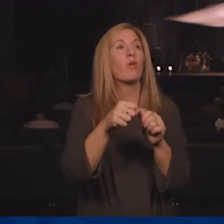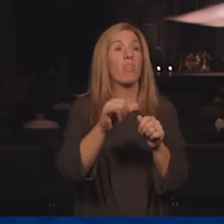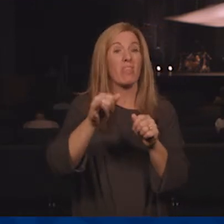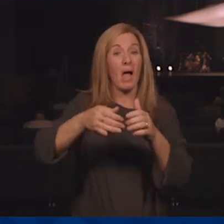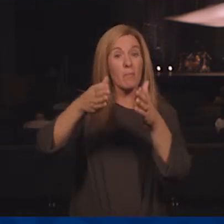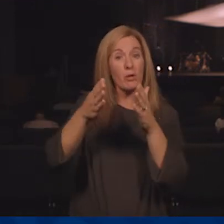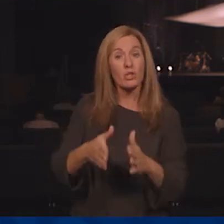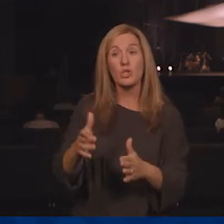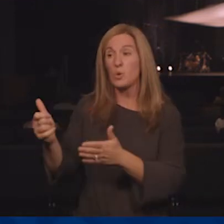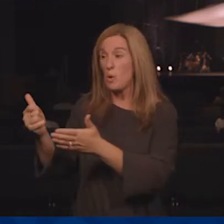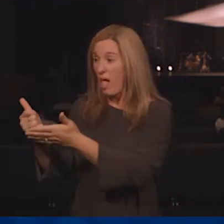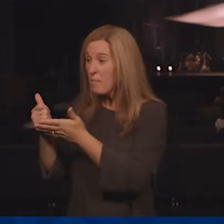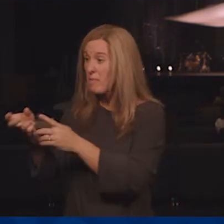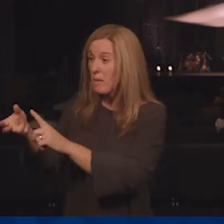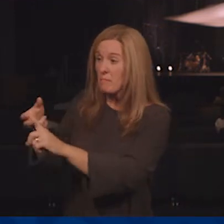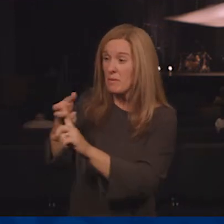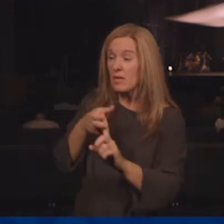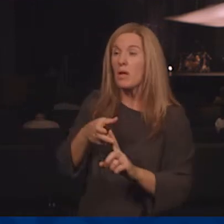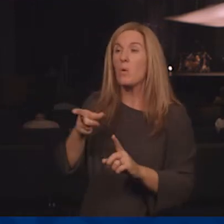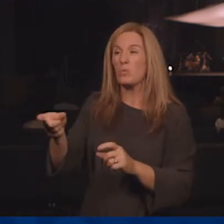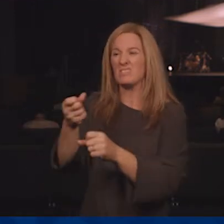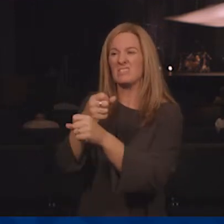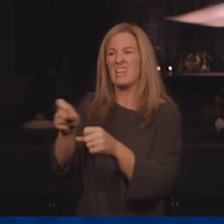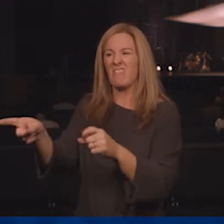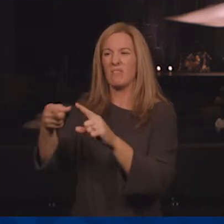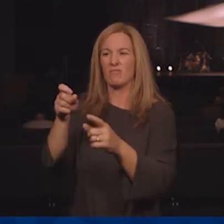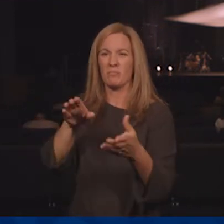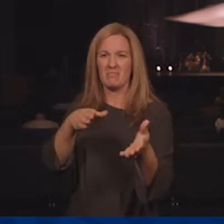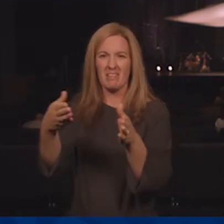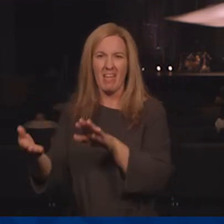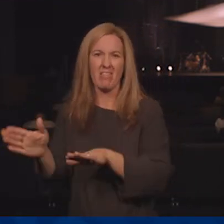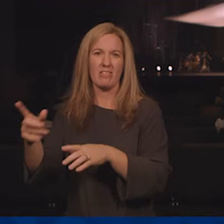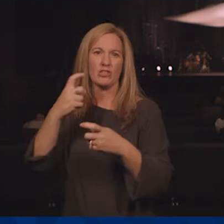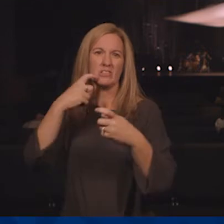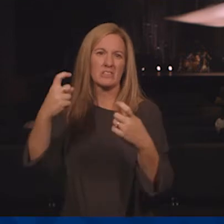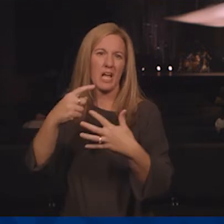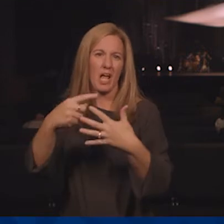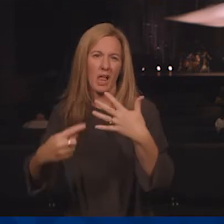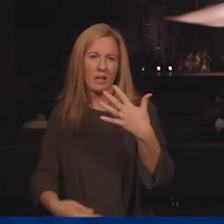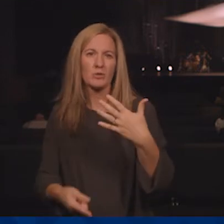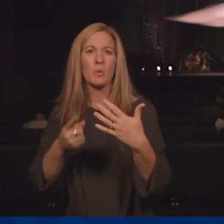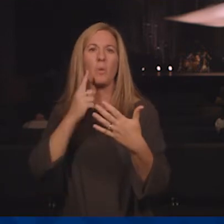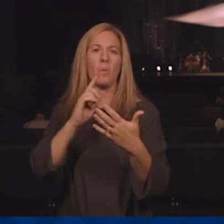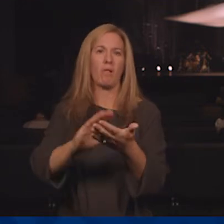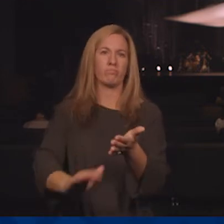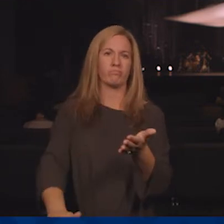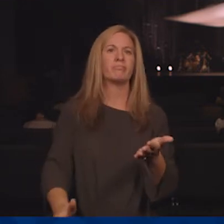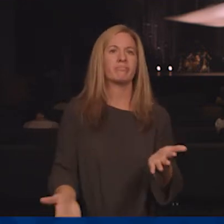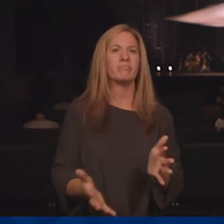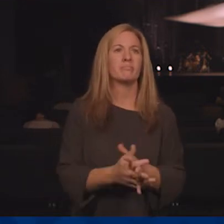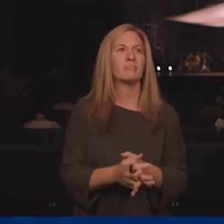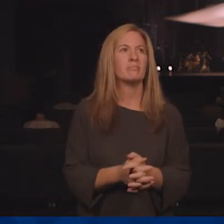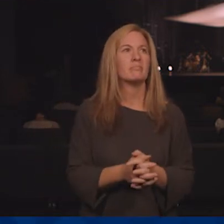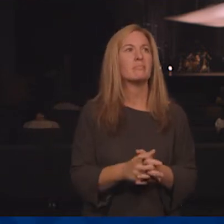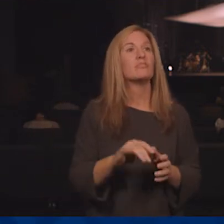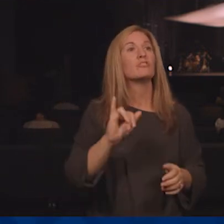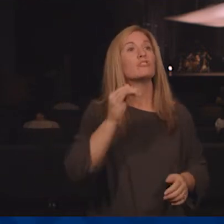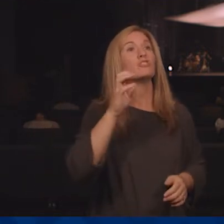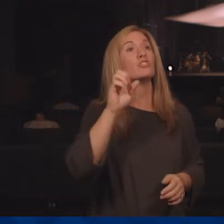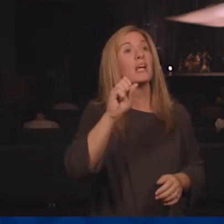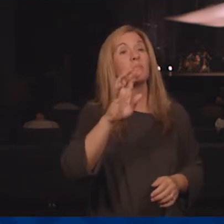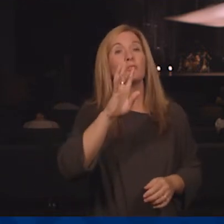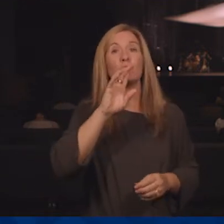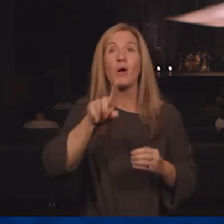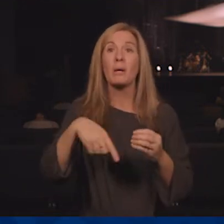will save them from death and cover over a multitude of sins. What James is talking about here isn't